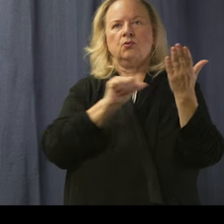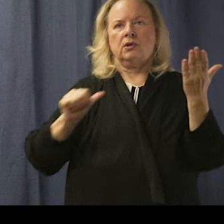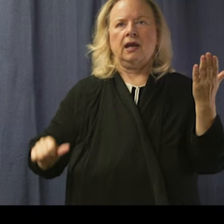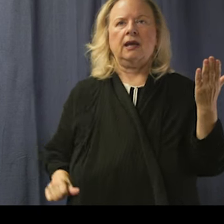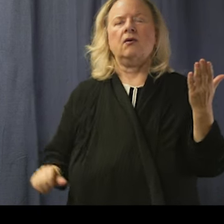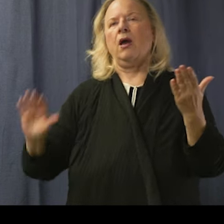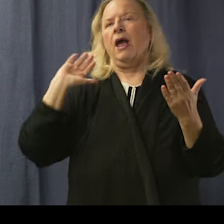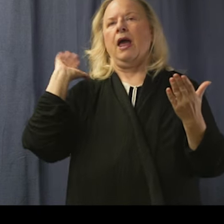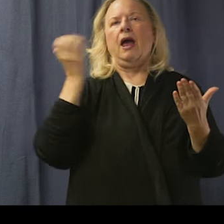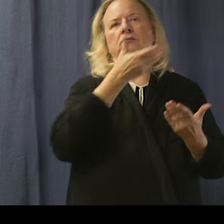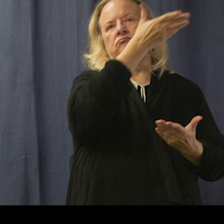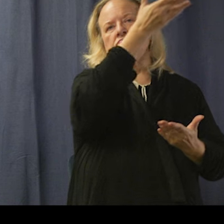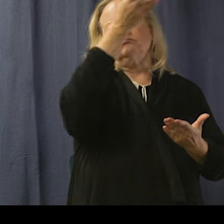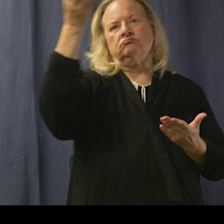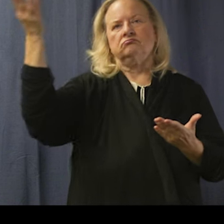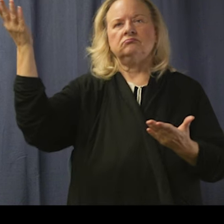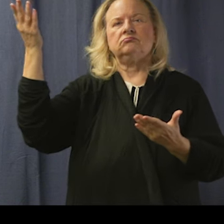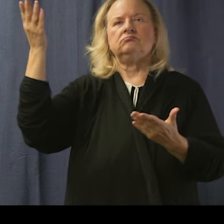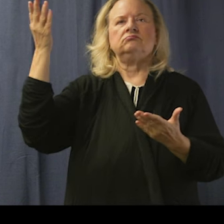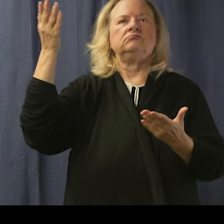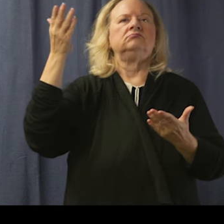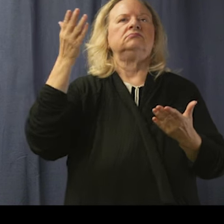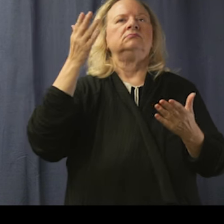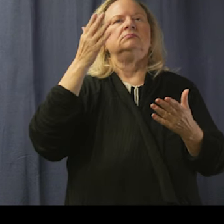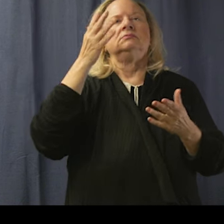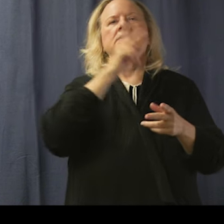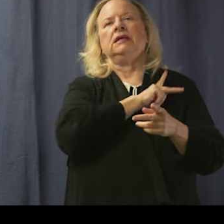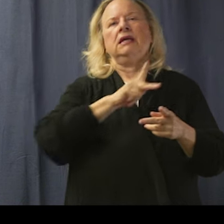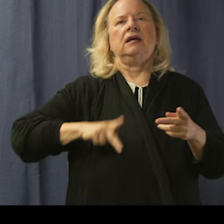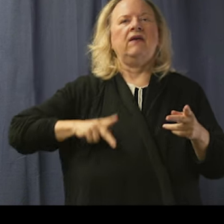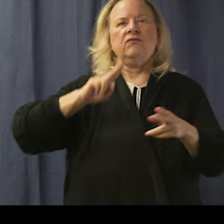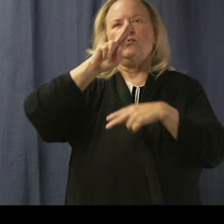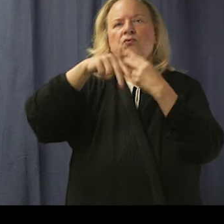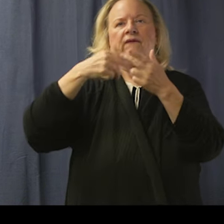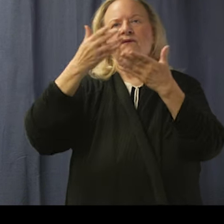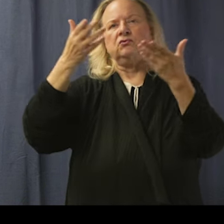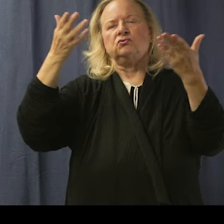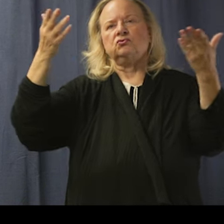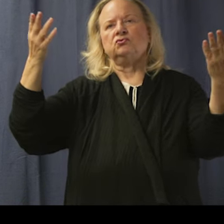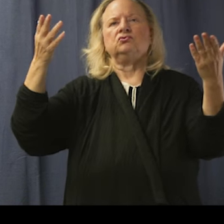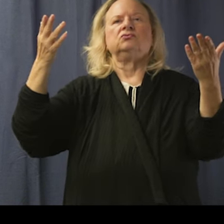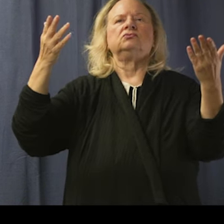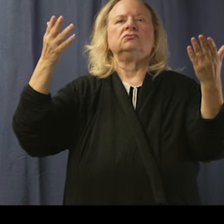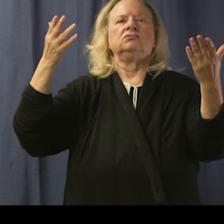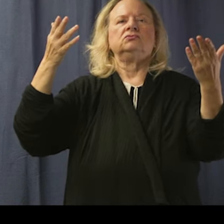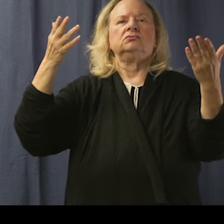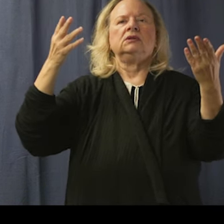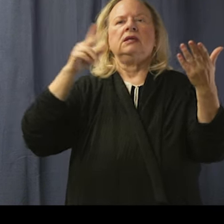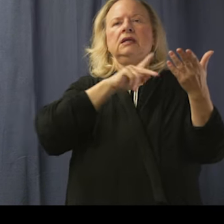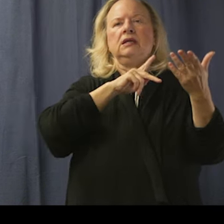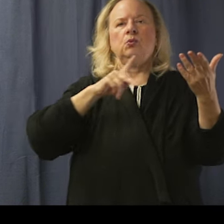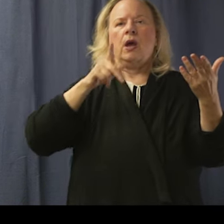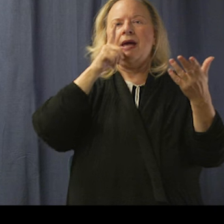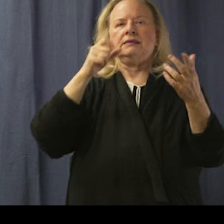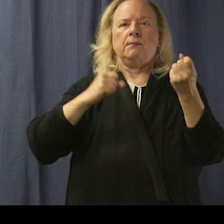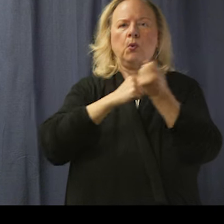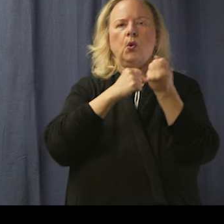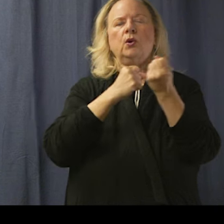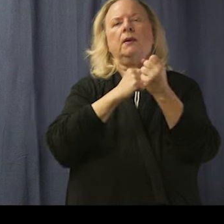Adonai. Eloheinu melech haolam, shehekianu v'kiyamanu